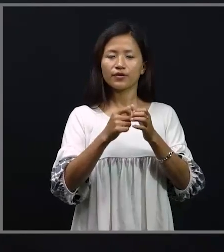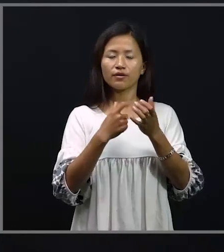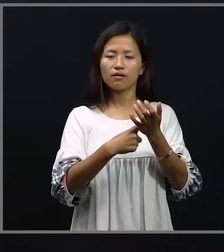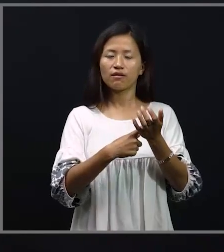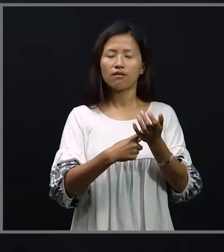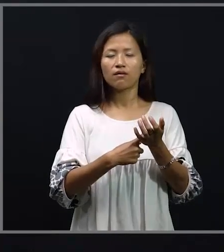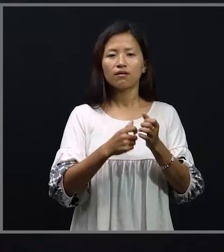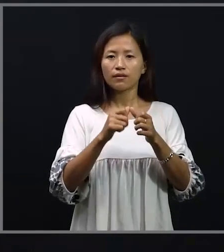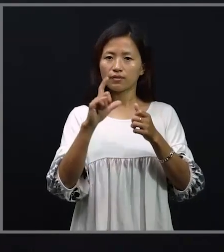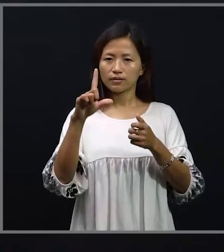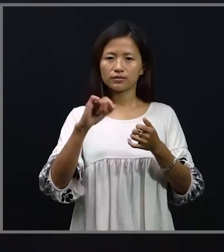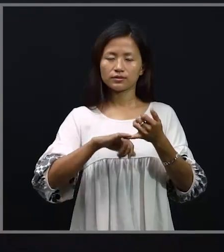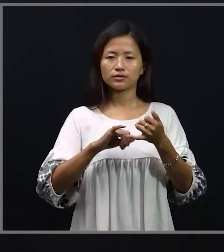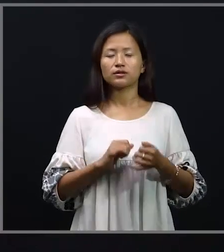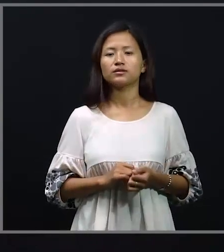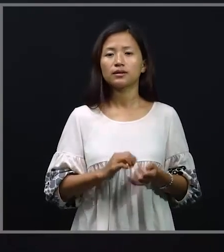Merriam,